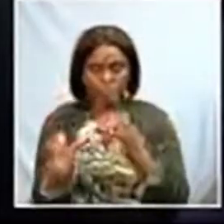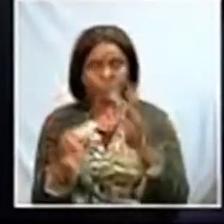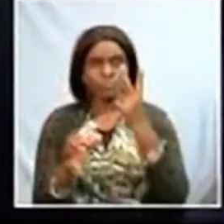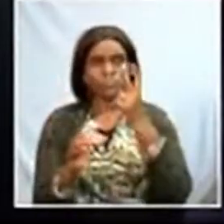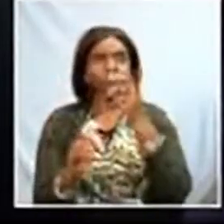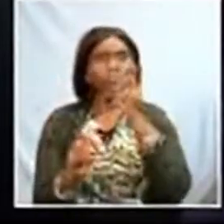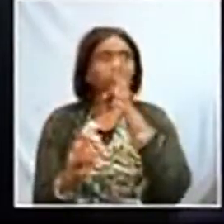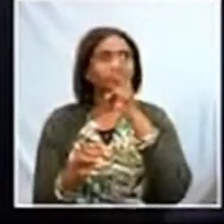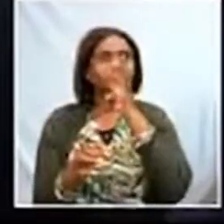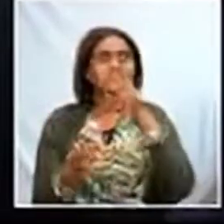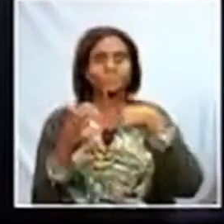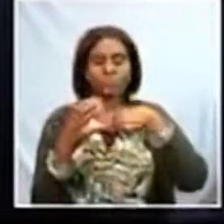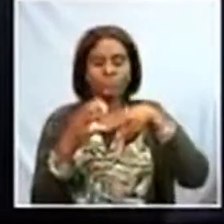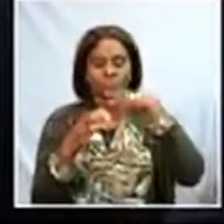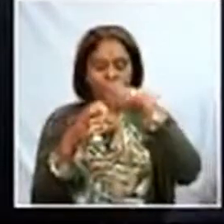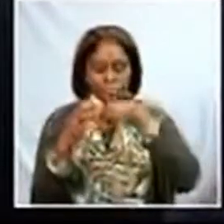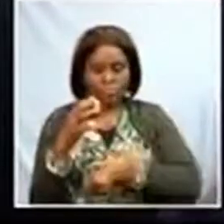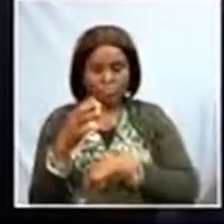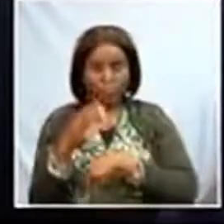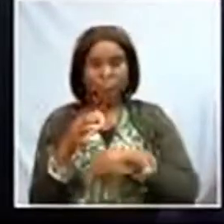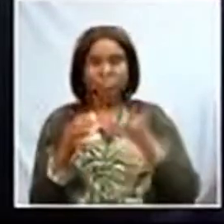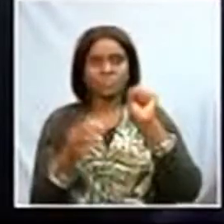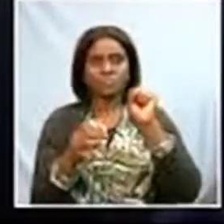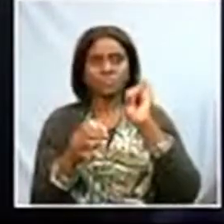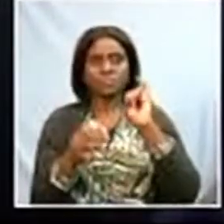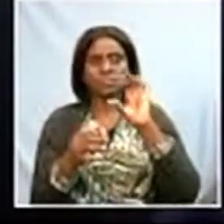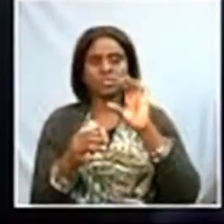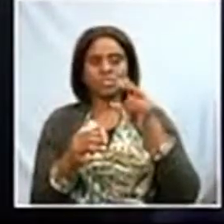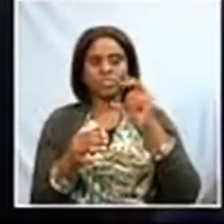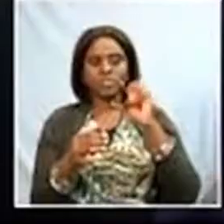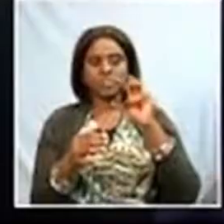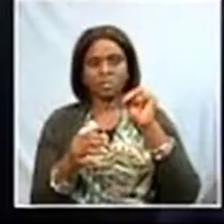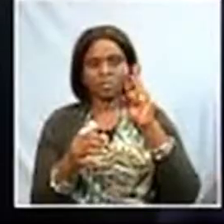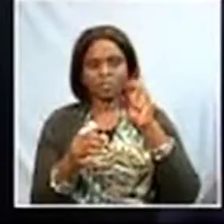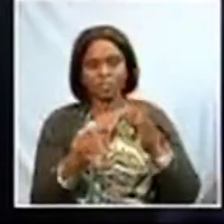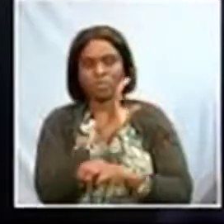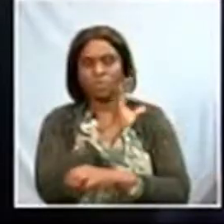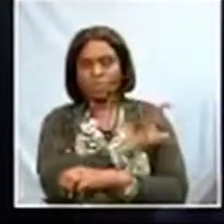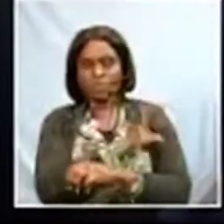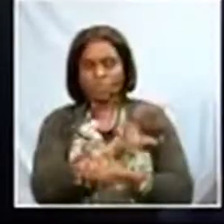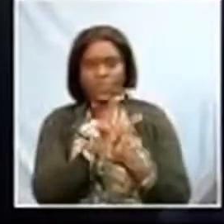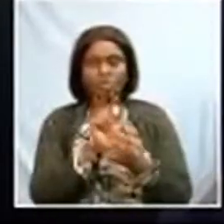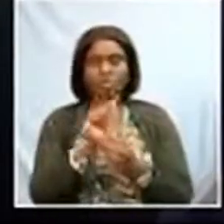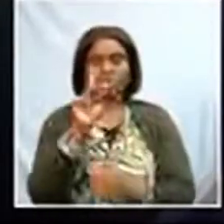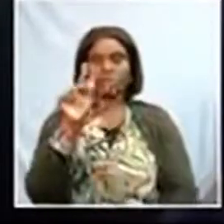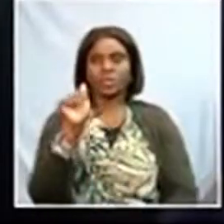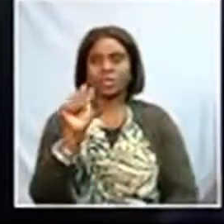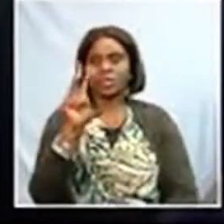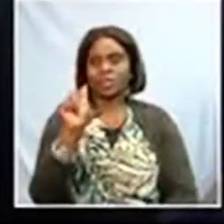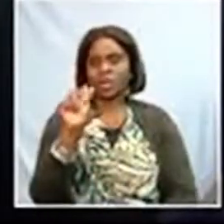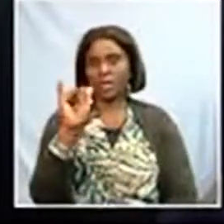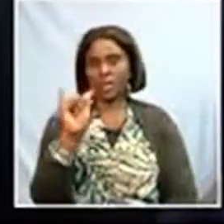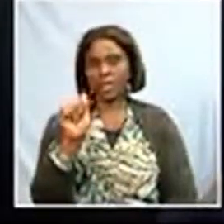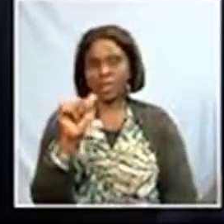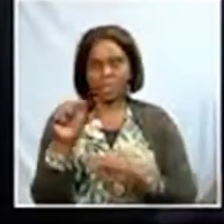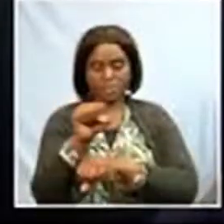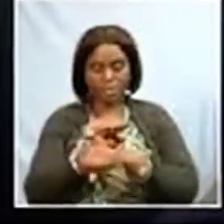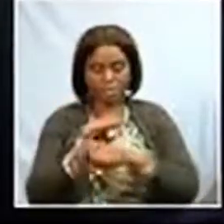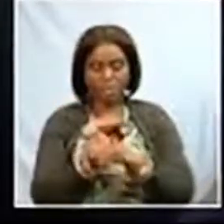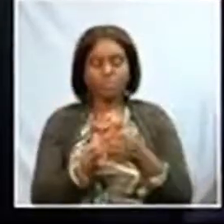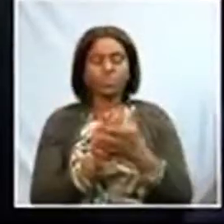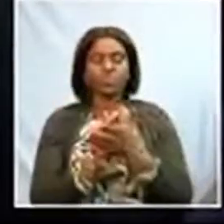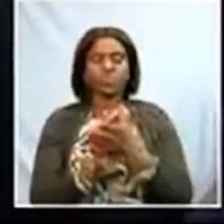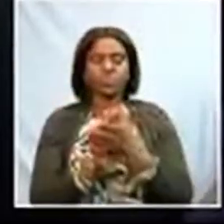that were dry at Sichembe Clinic and Kawaya Kawaya Secondary School.